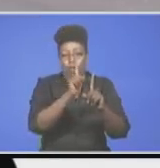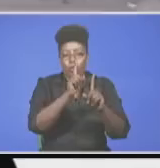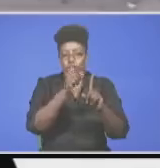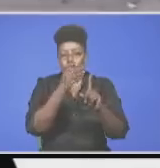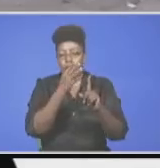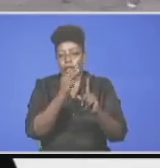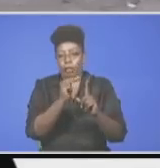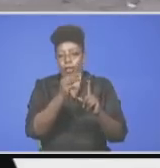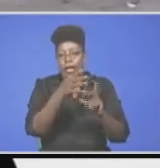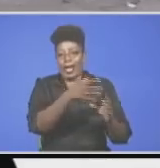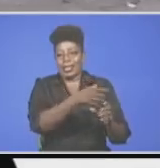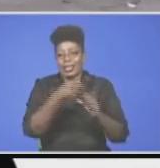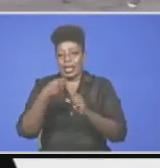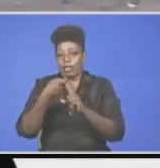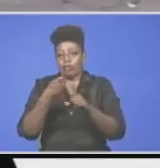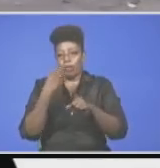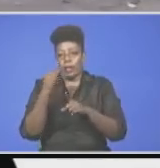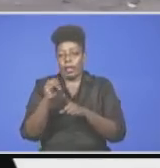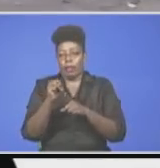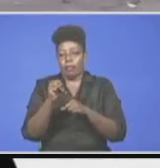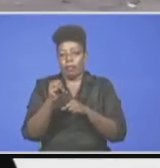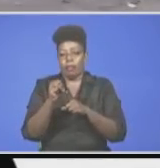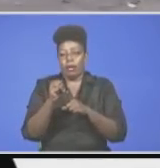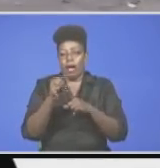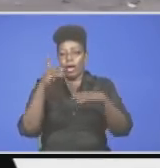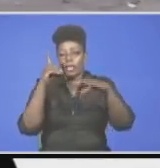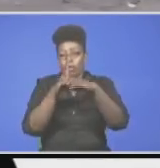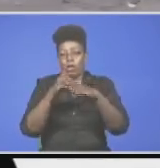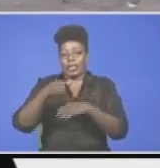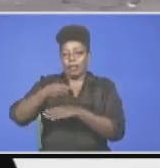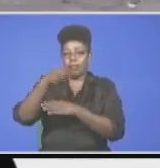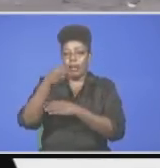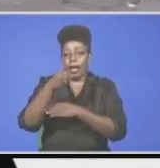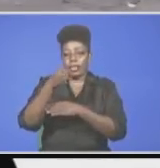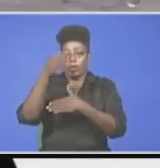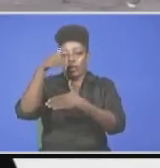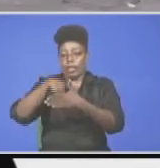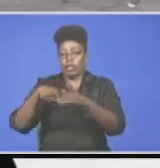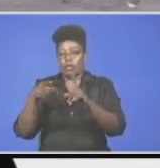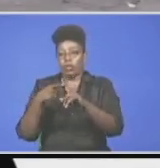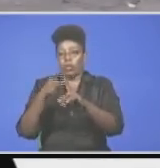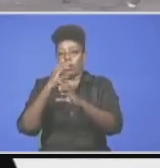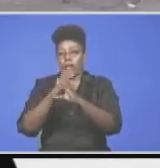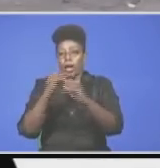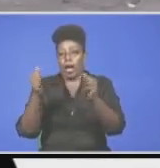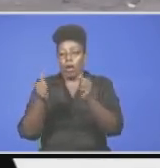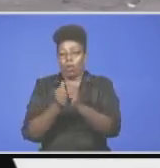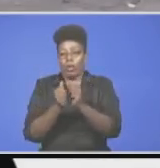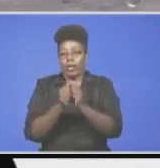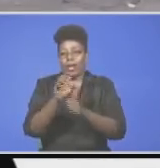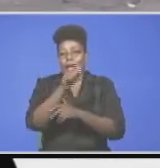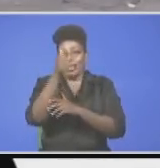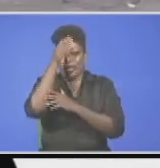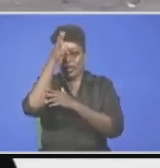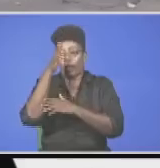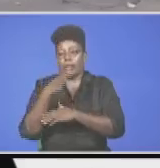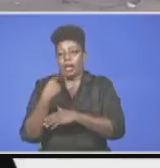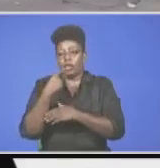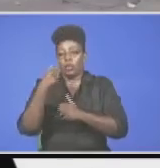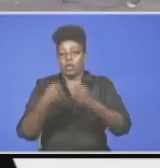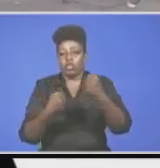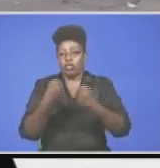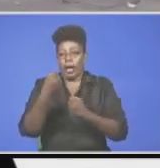and snatched from him a number of deposit bags. He got back into the vehicle along with another man who was